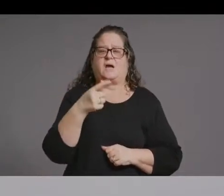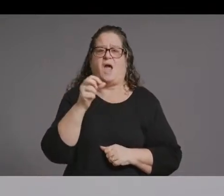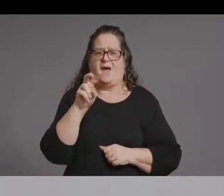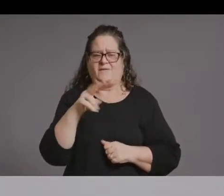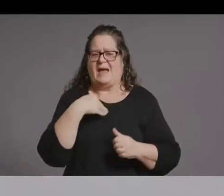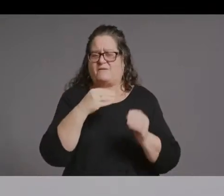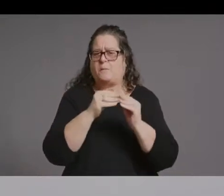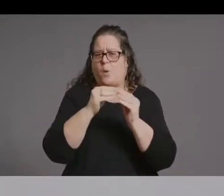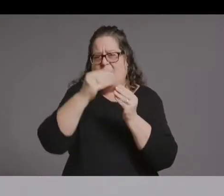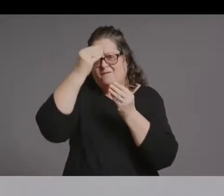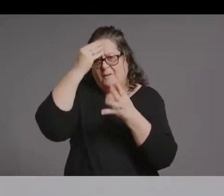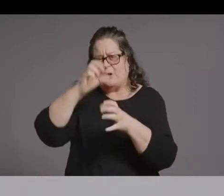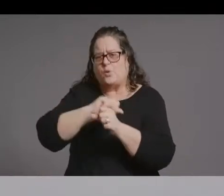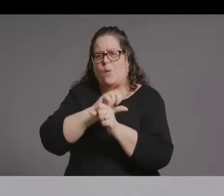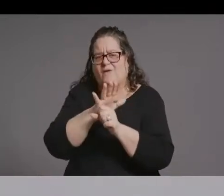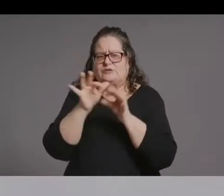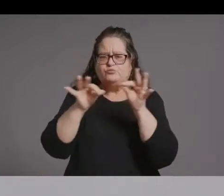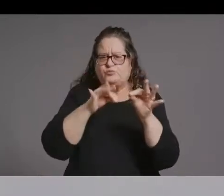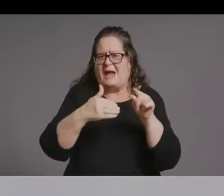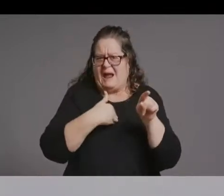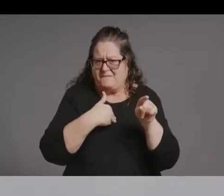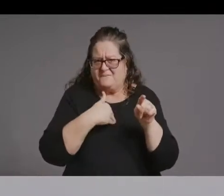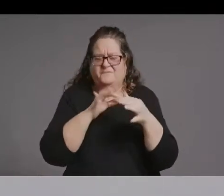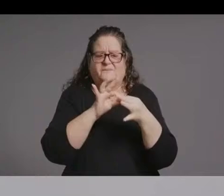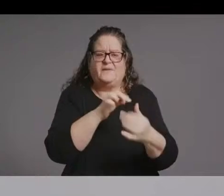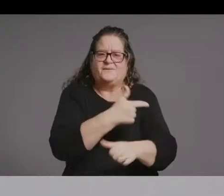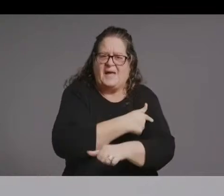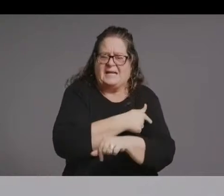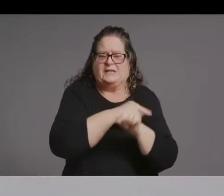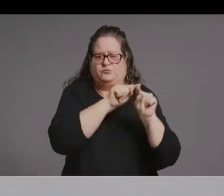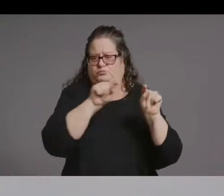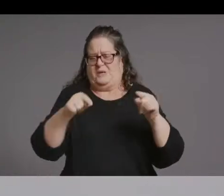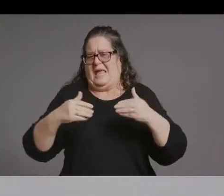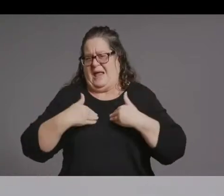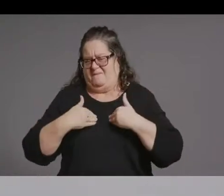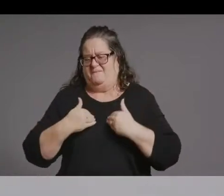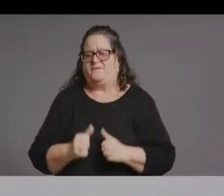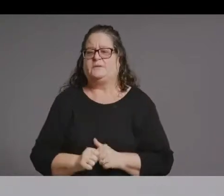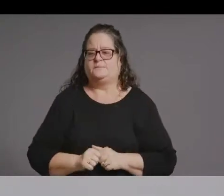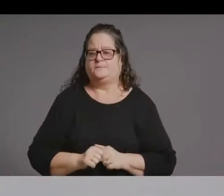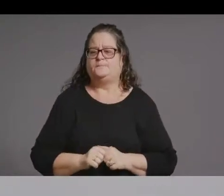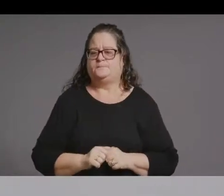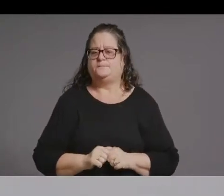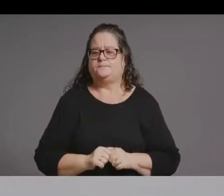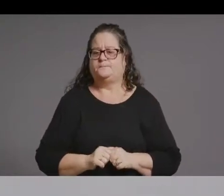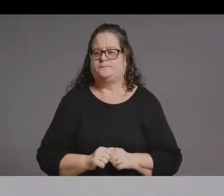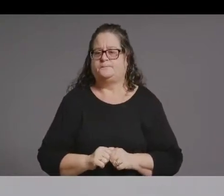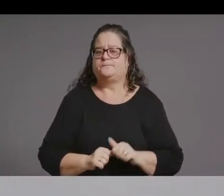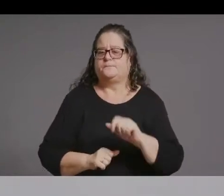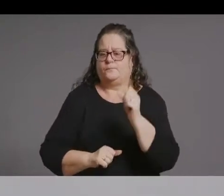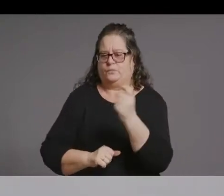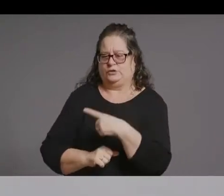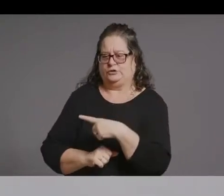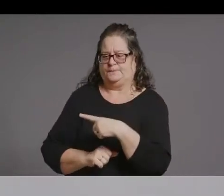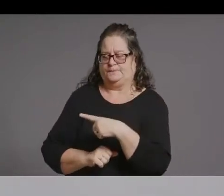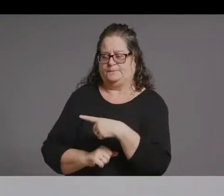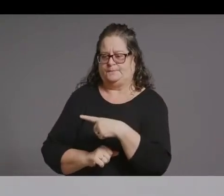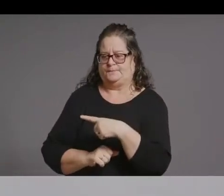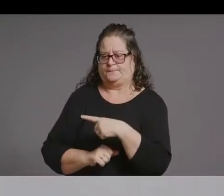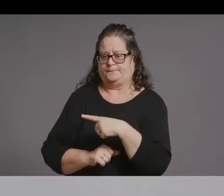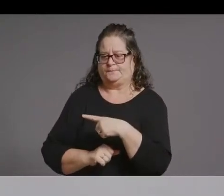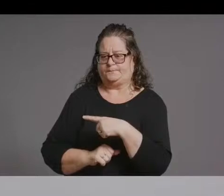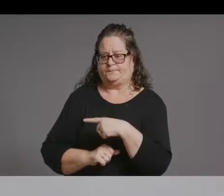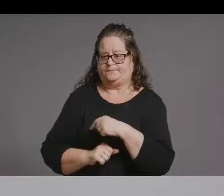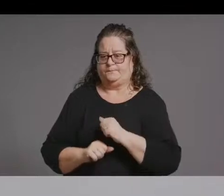I'm not sure if you would know or how much J&J vaccine is out there currently after the pause that's